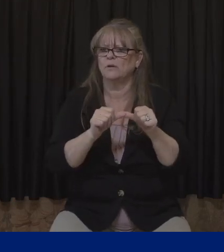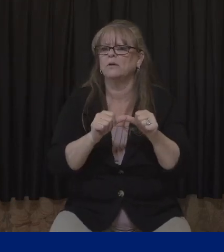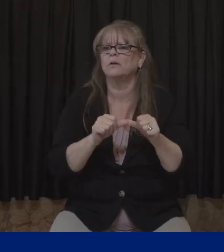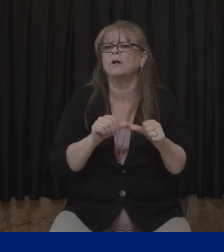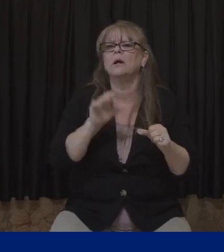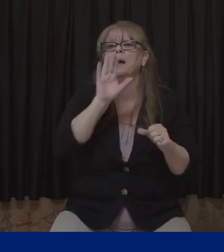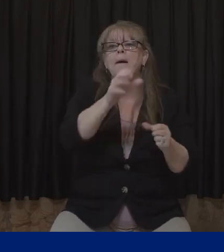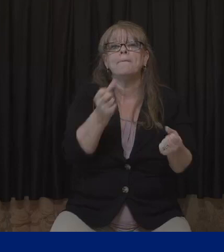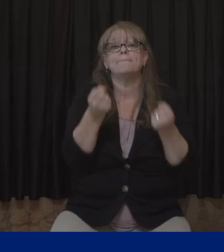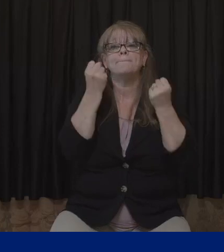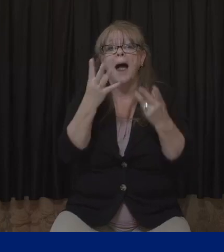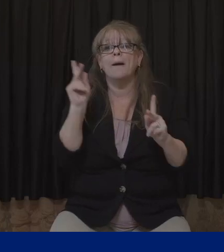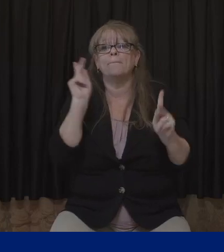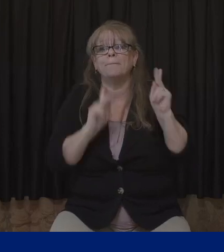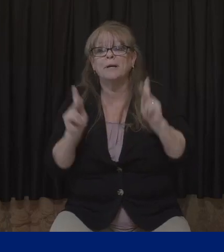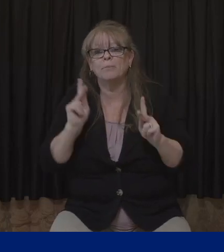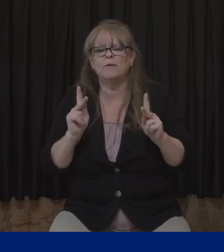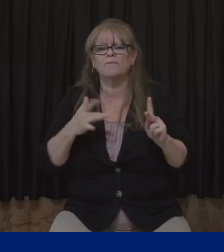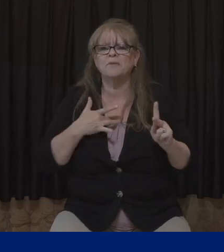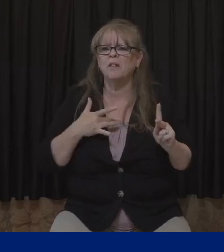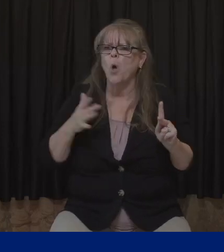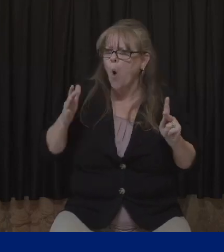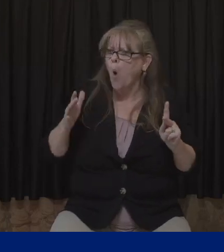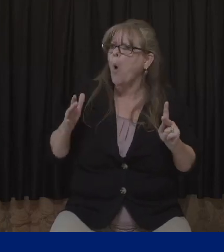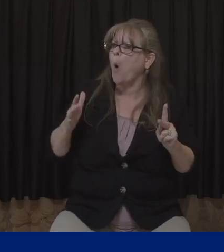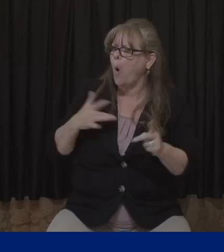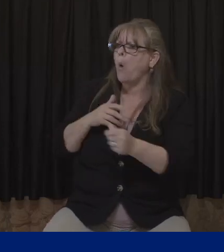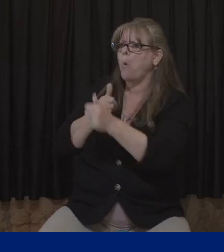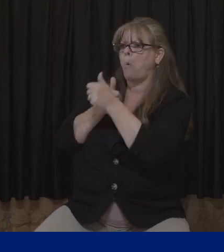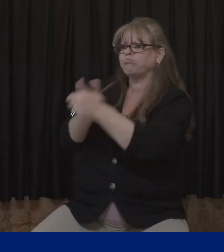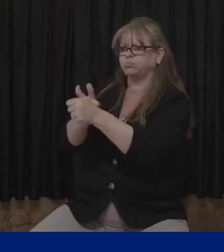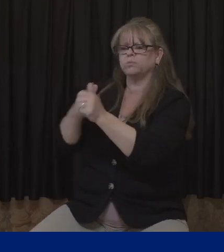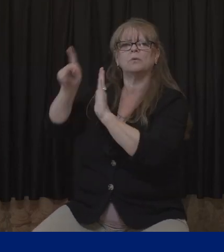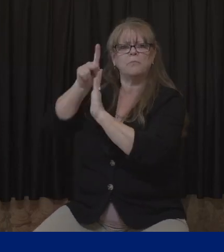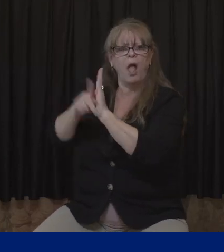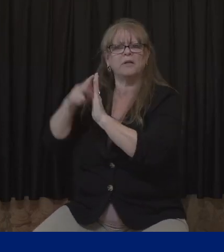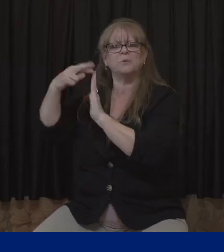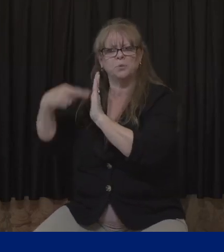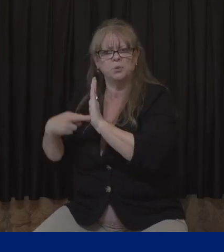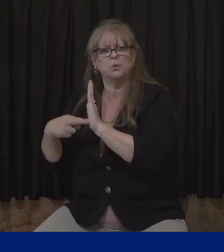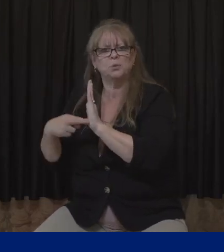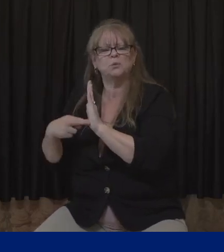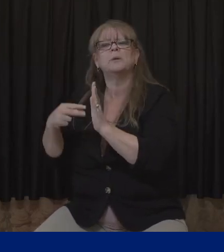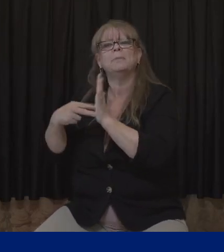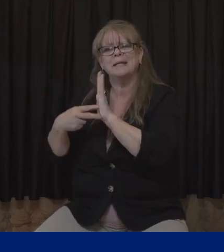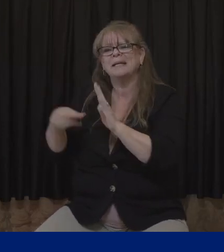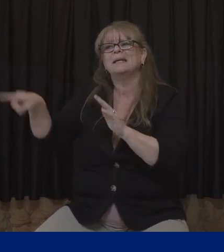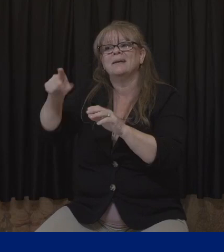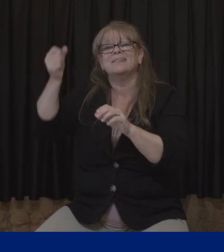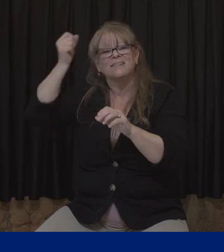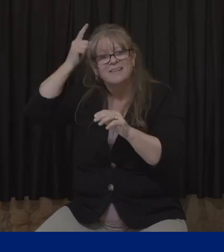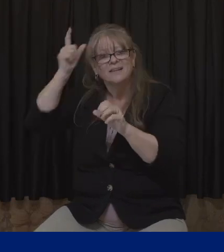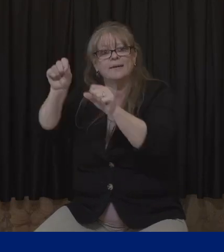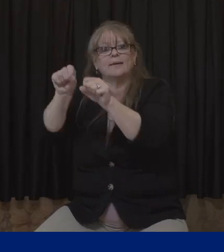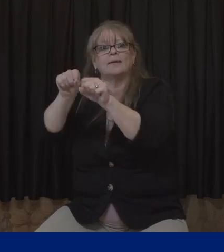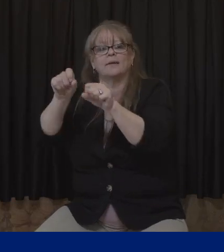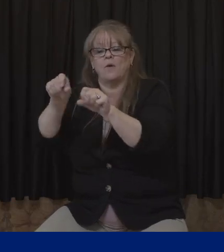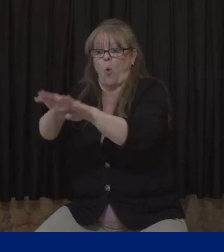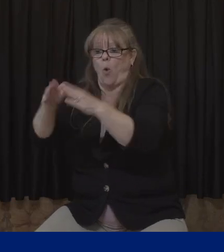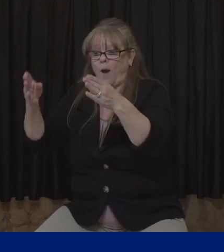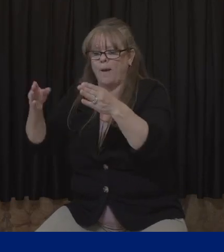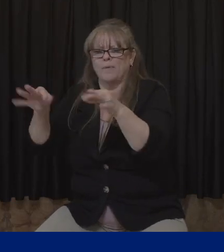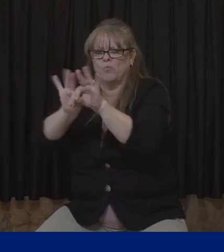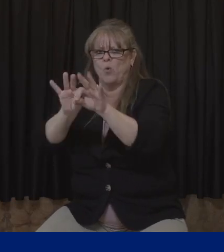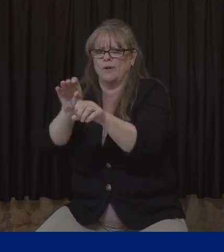do. And people need a few days to implement them. And then they can open in a safer way, a way that's safer for their employees as well as safer for their customers.